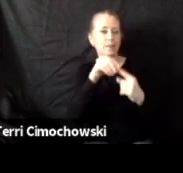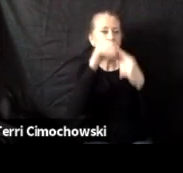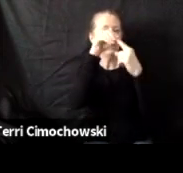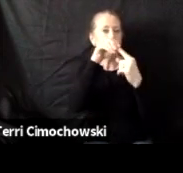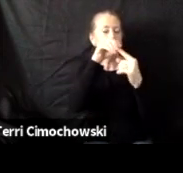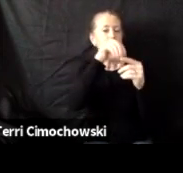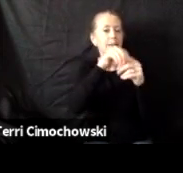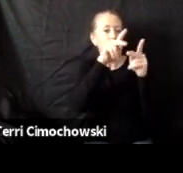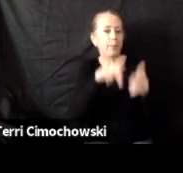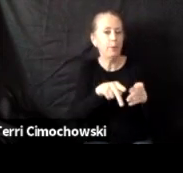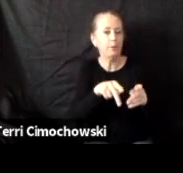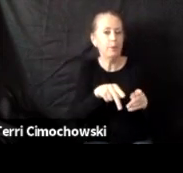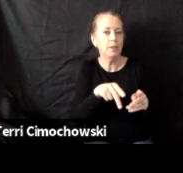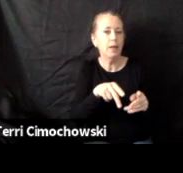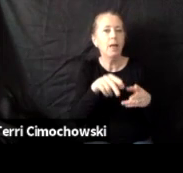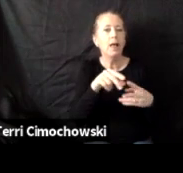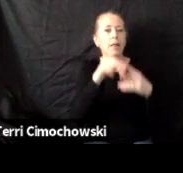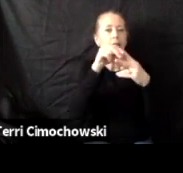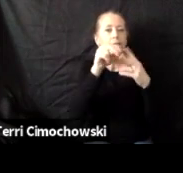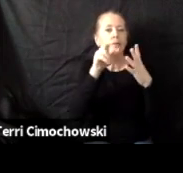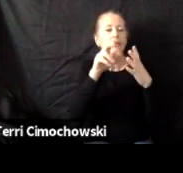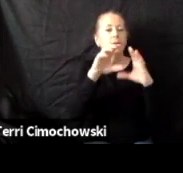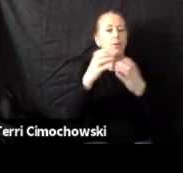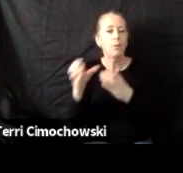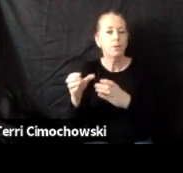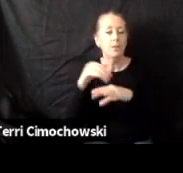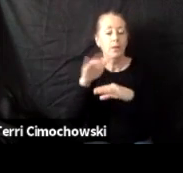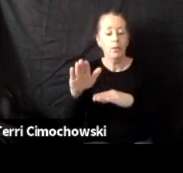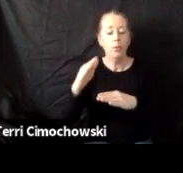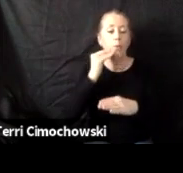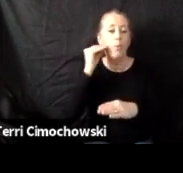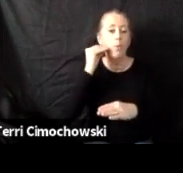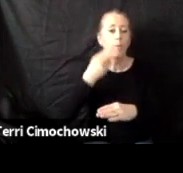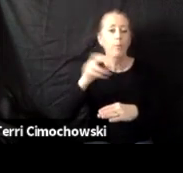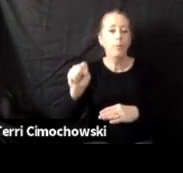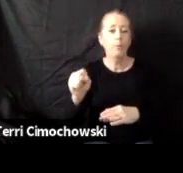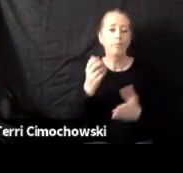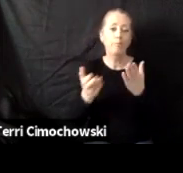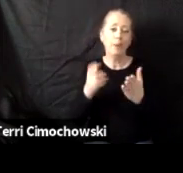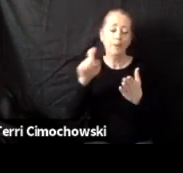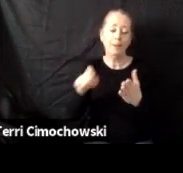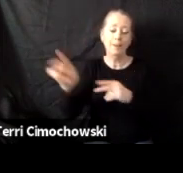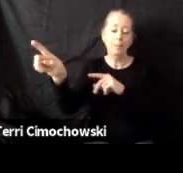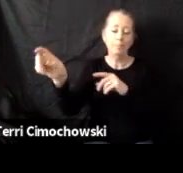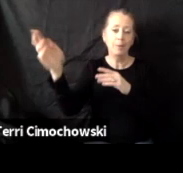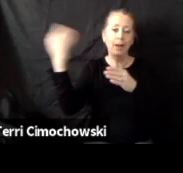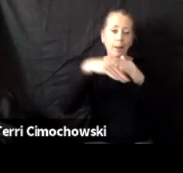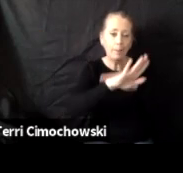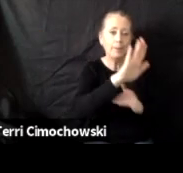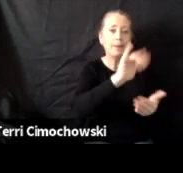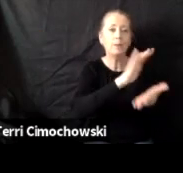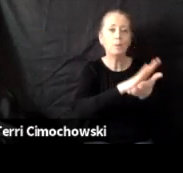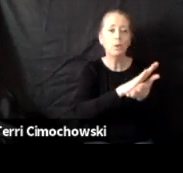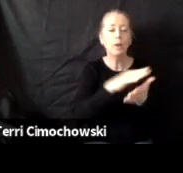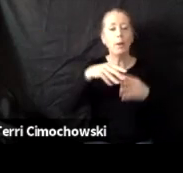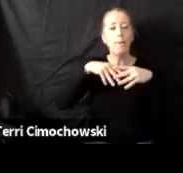elective courses available at the home high school, students might have to come in for those. So something like marching